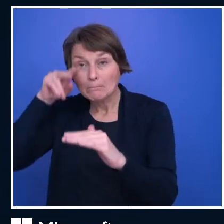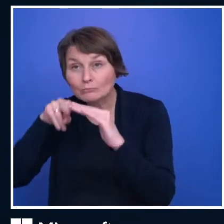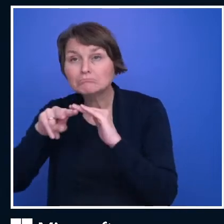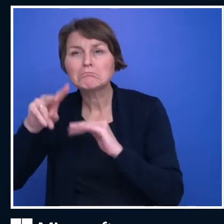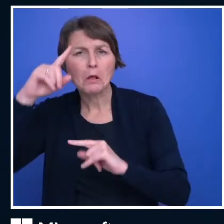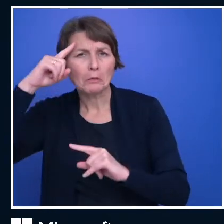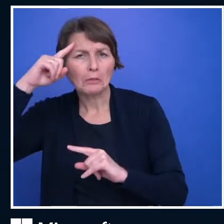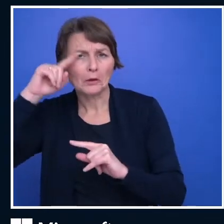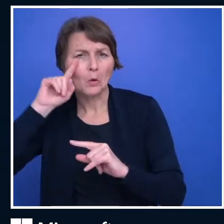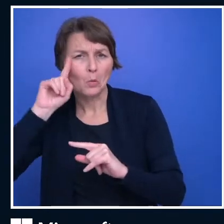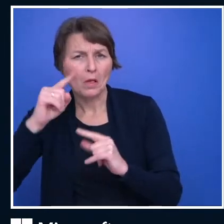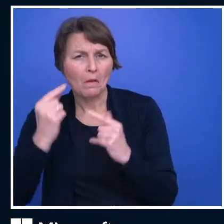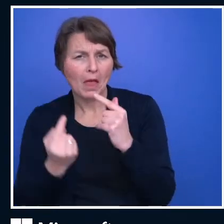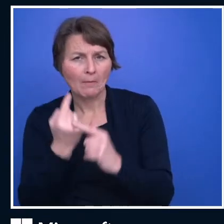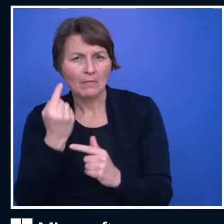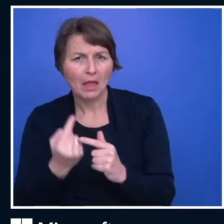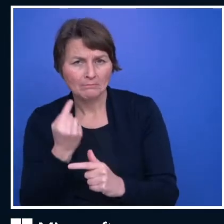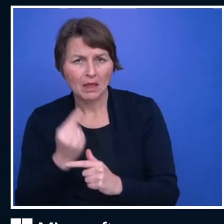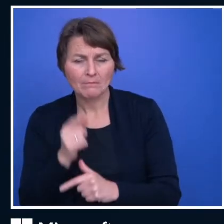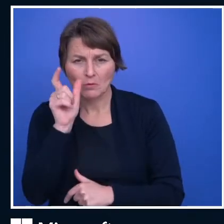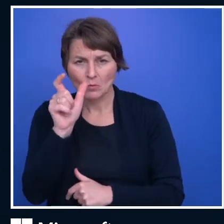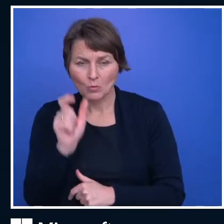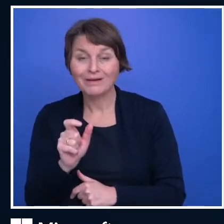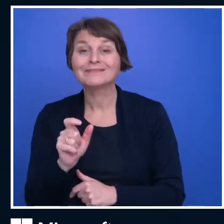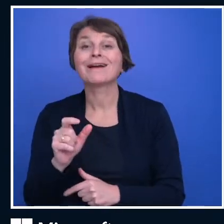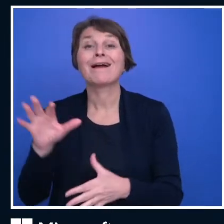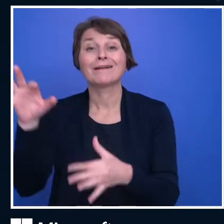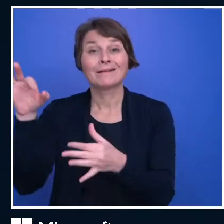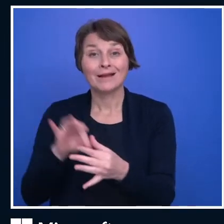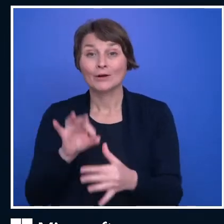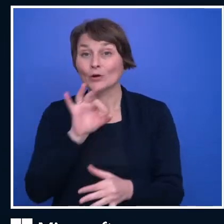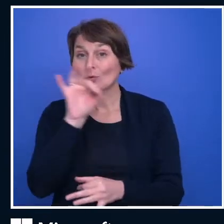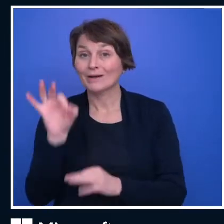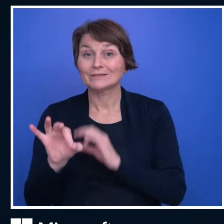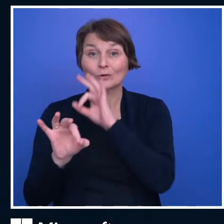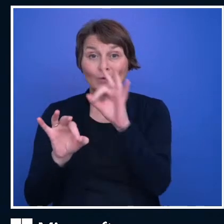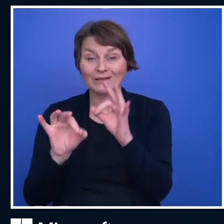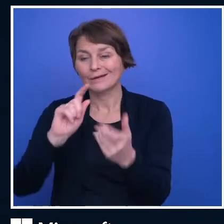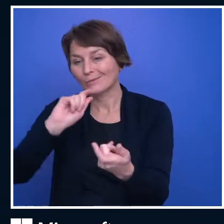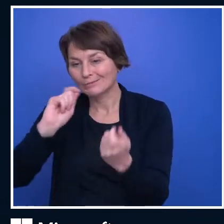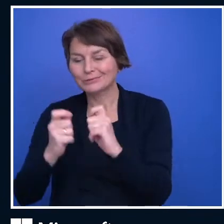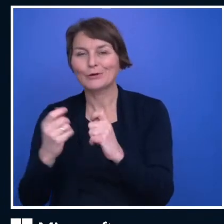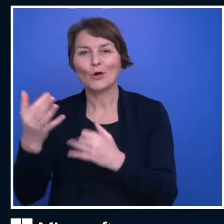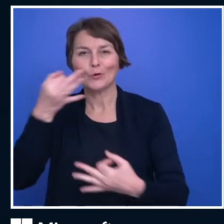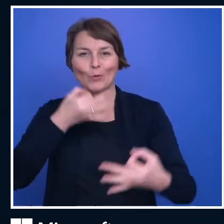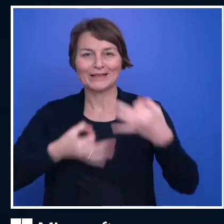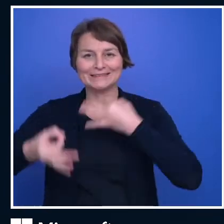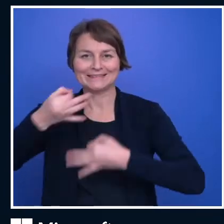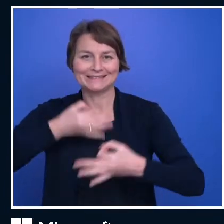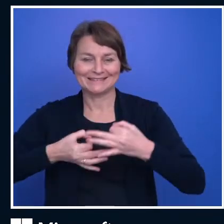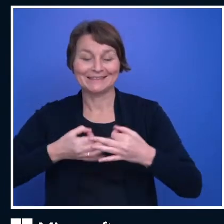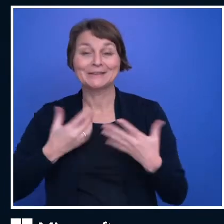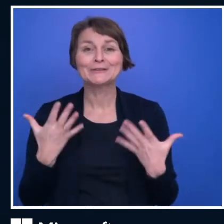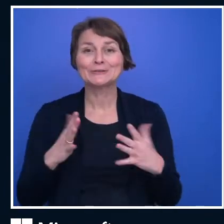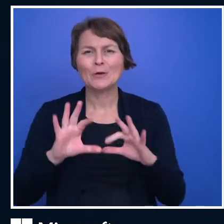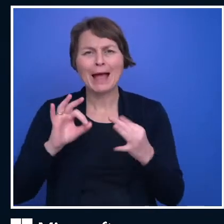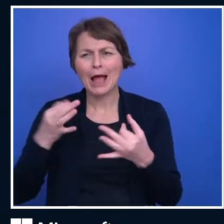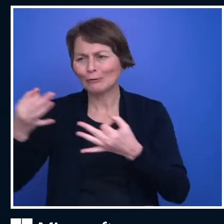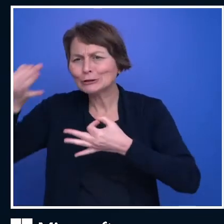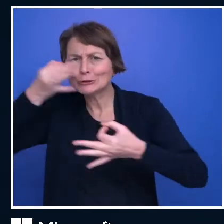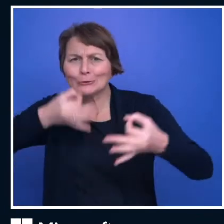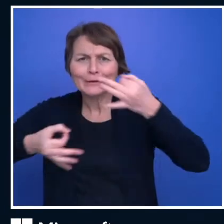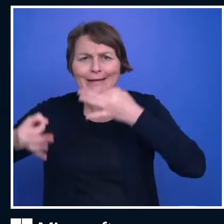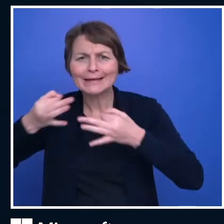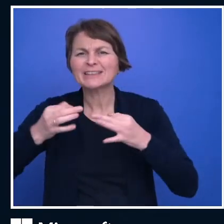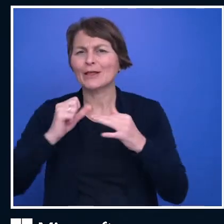questions based on this, and then we give it out as a quiz. So if we want to give it out as a quiz, we have 3 types. We could